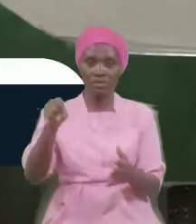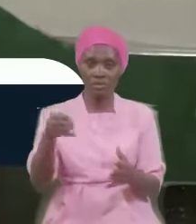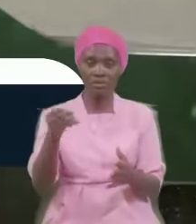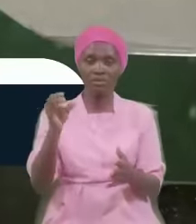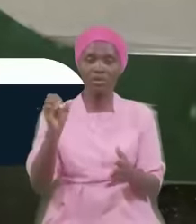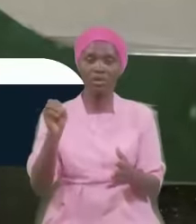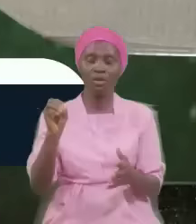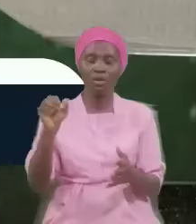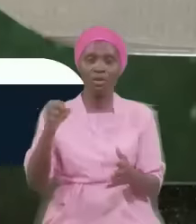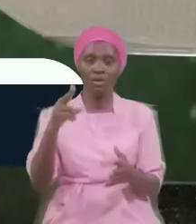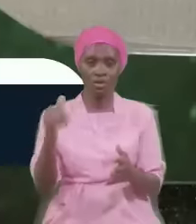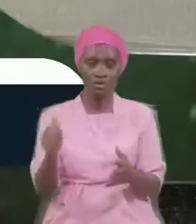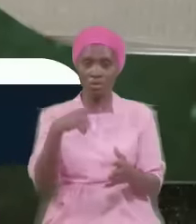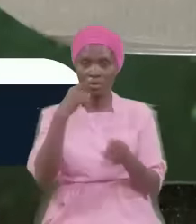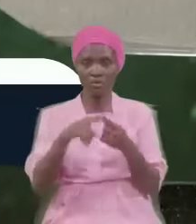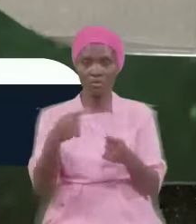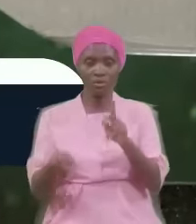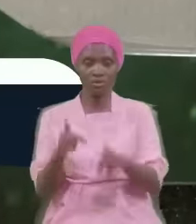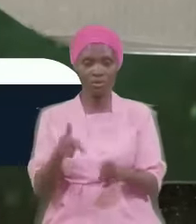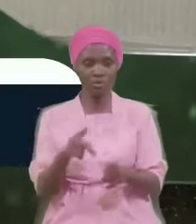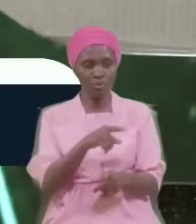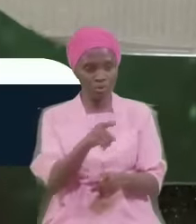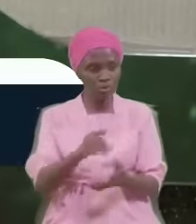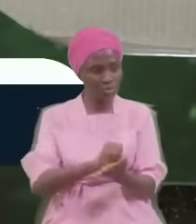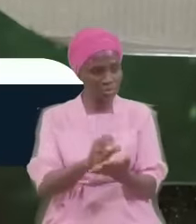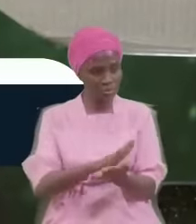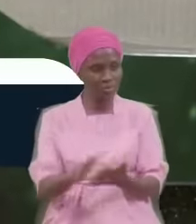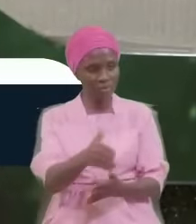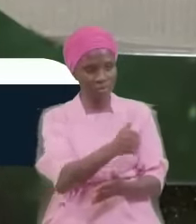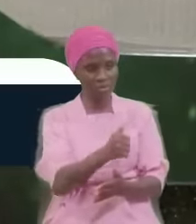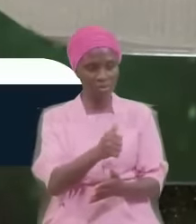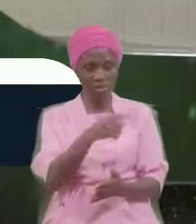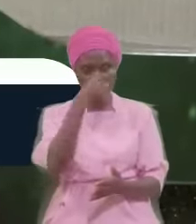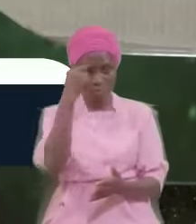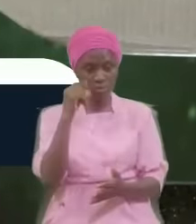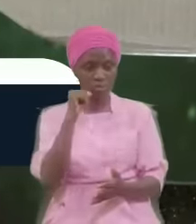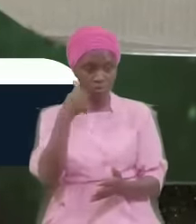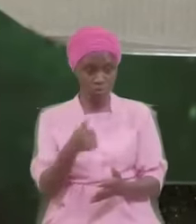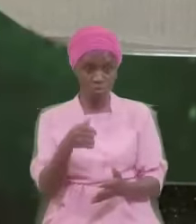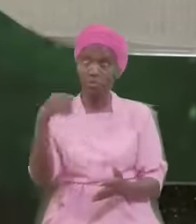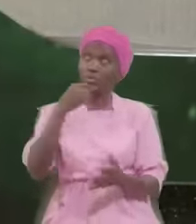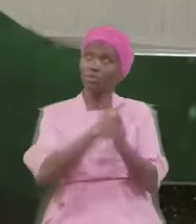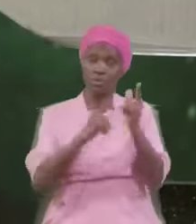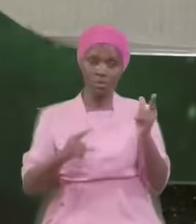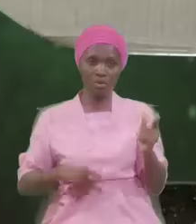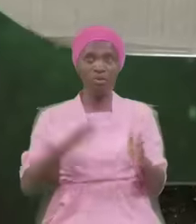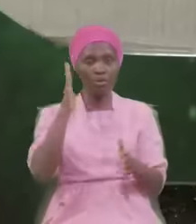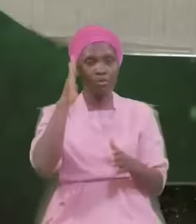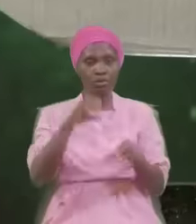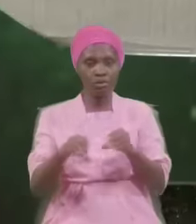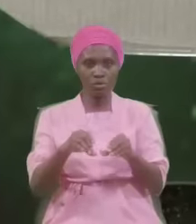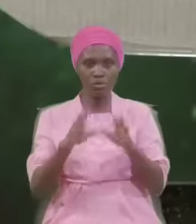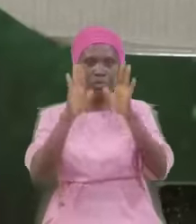the people, sanctify yourselves, for tomorrow the Lord will do